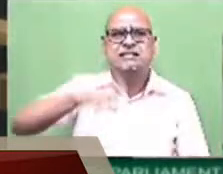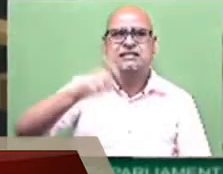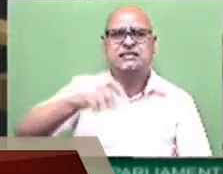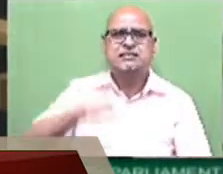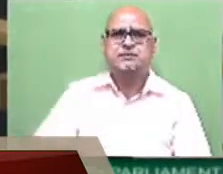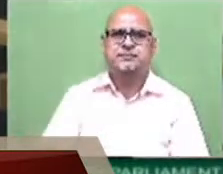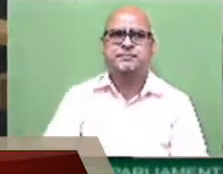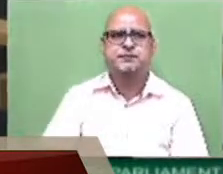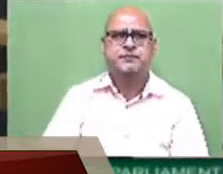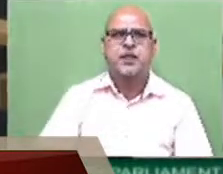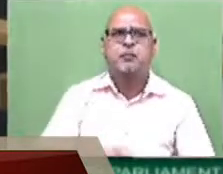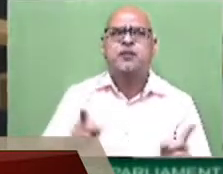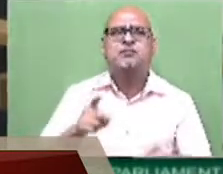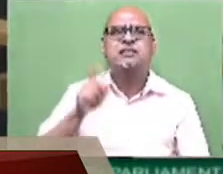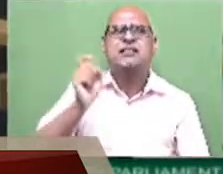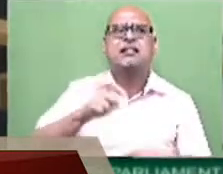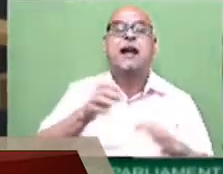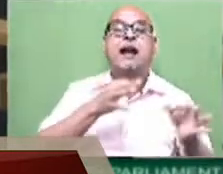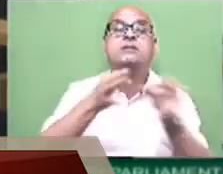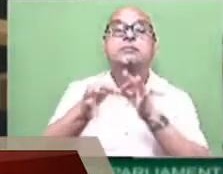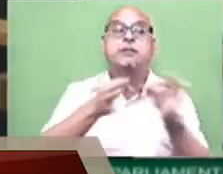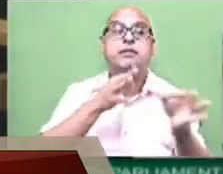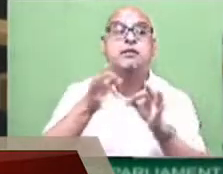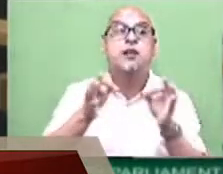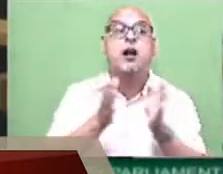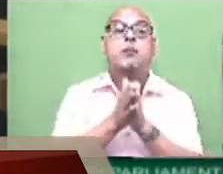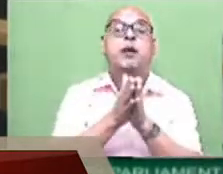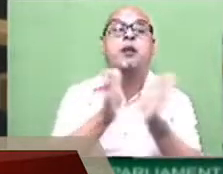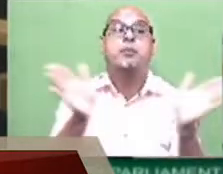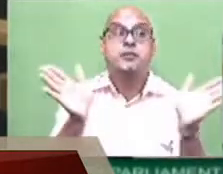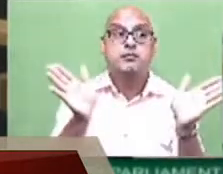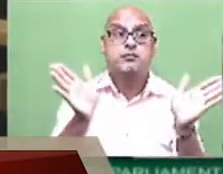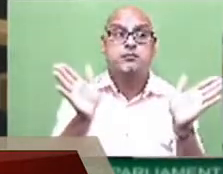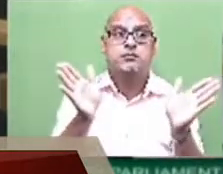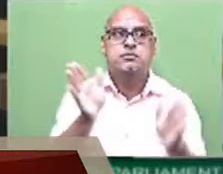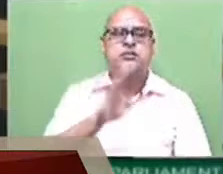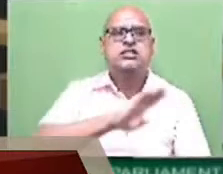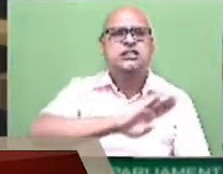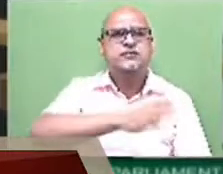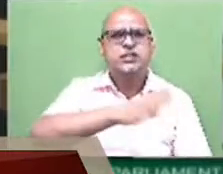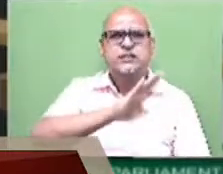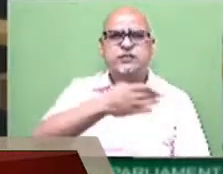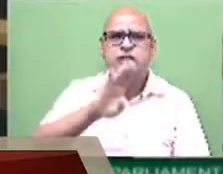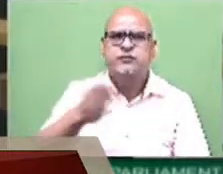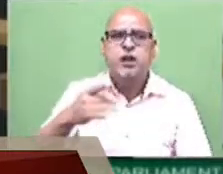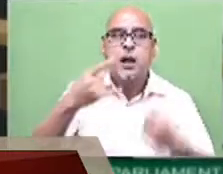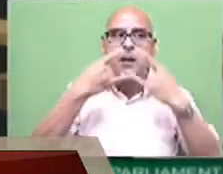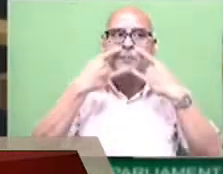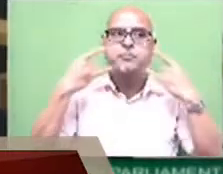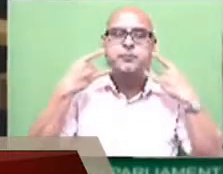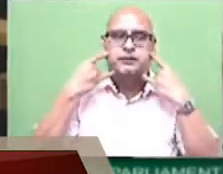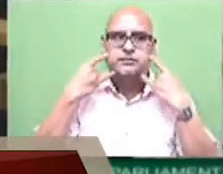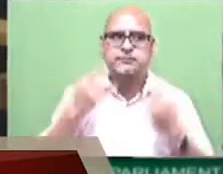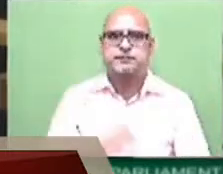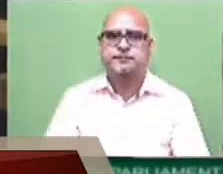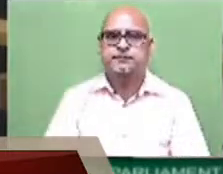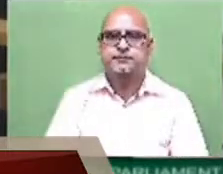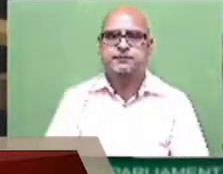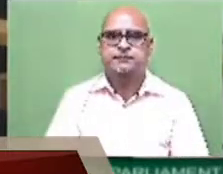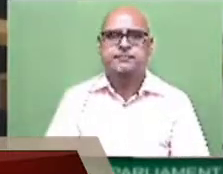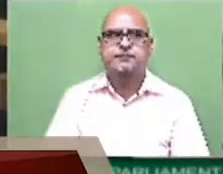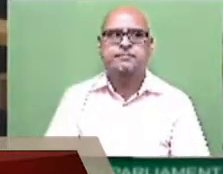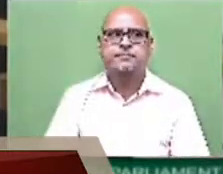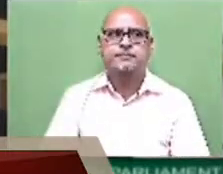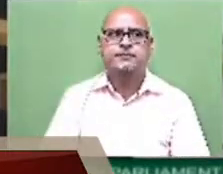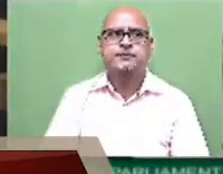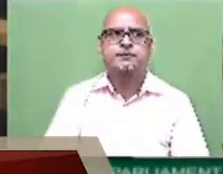still comply with the law. At Jersey, I know the Minister of Health, Madam President, the member for St. Joseph, is busy making masks with